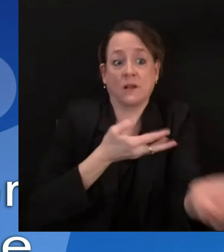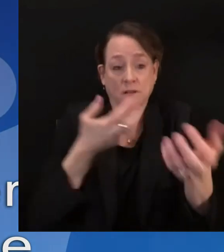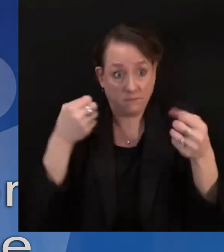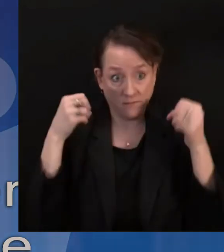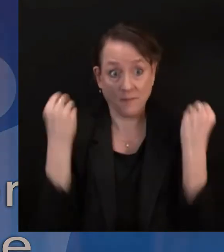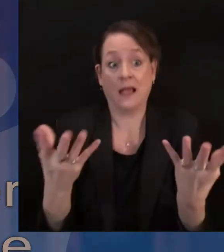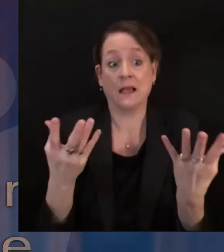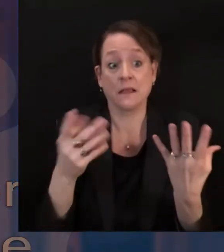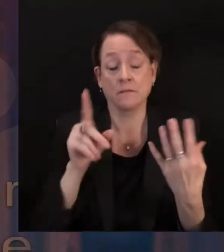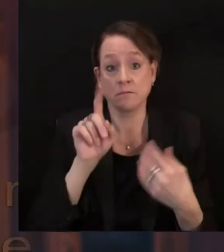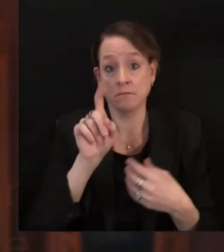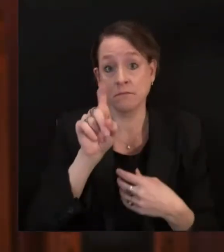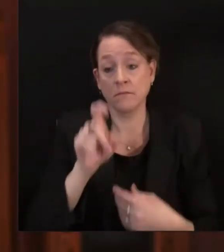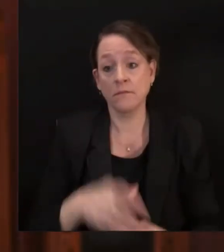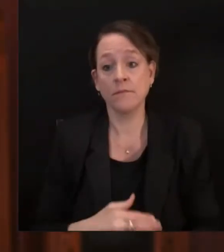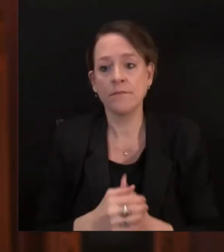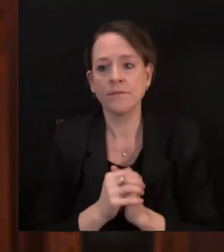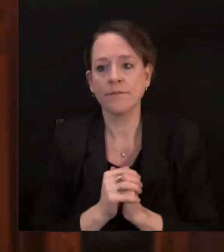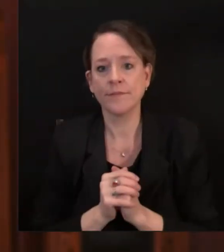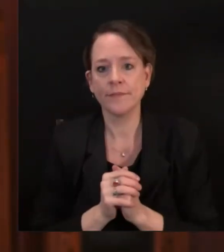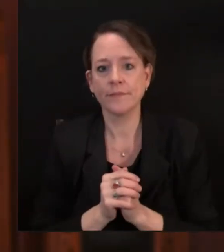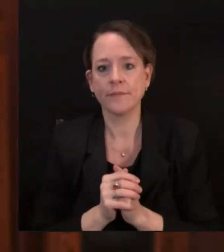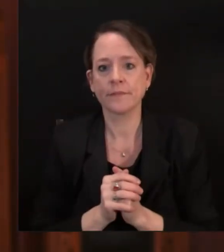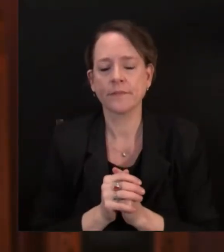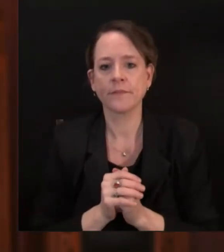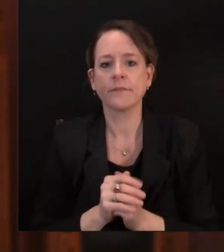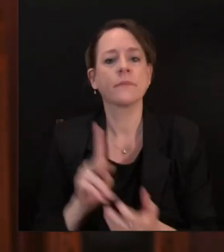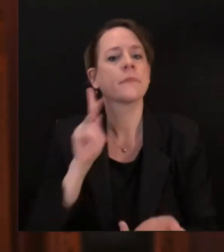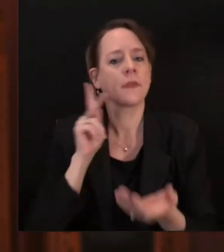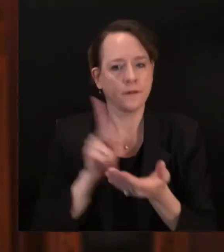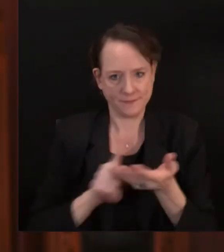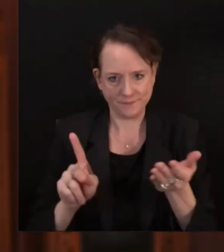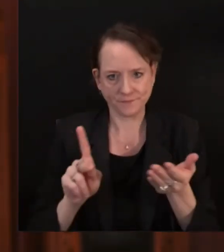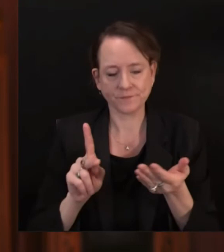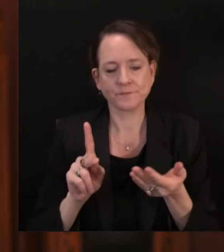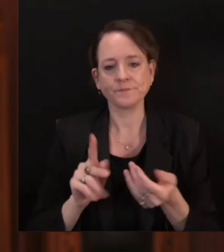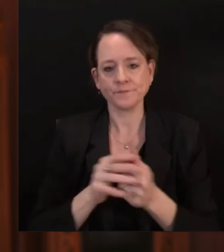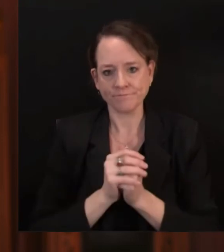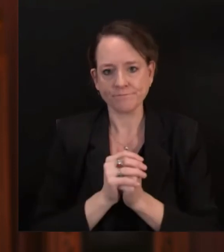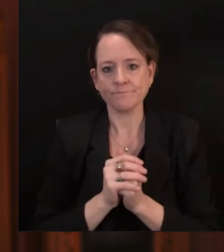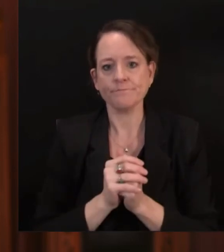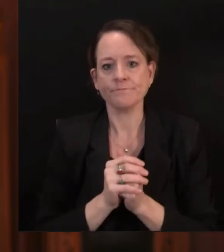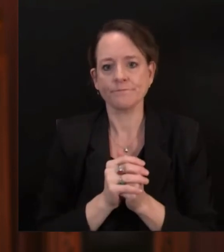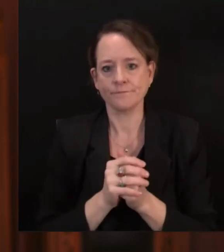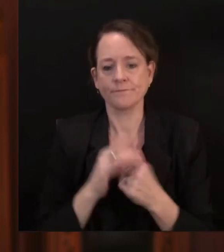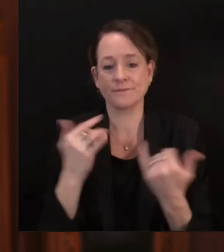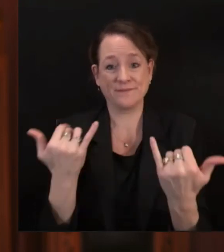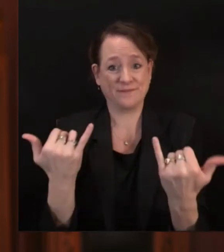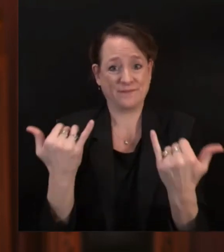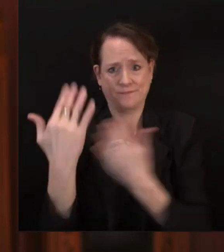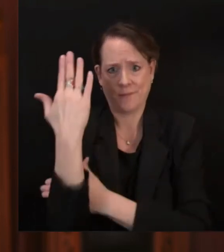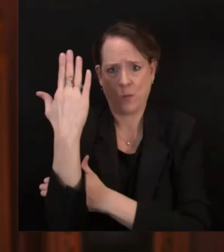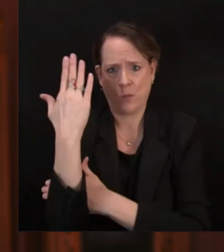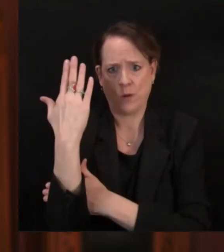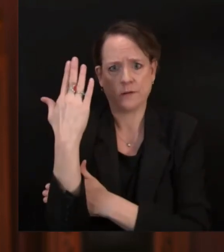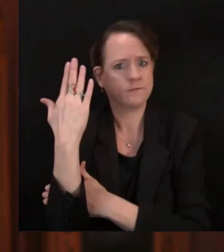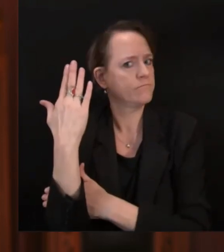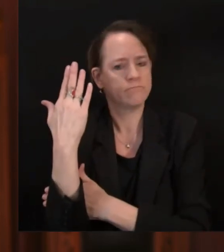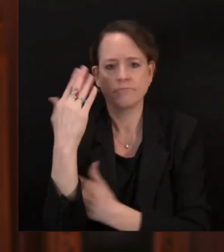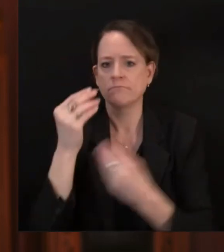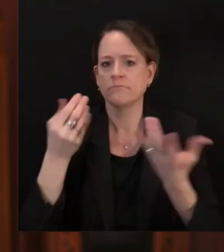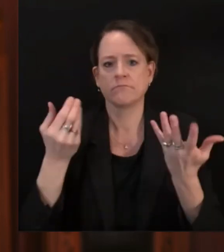As of this morning, we do not have any patients in the infusion clinic, but